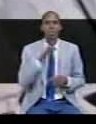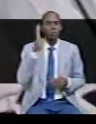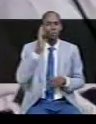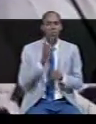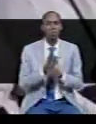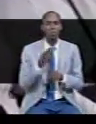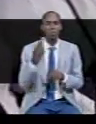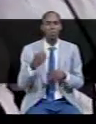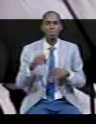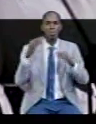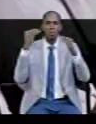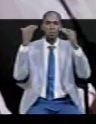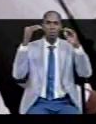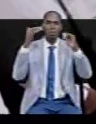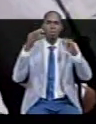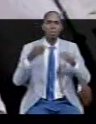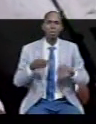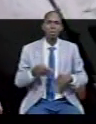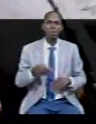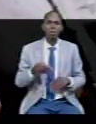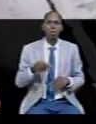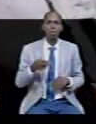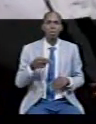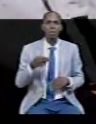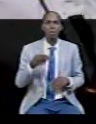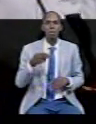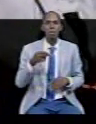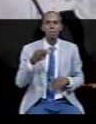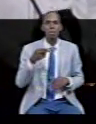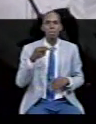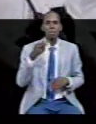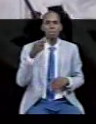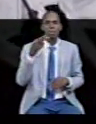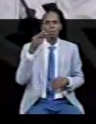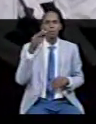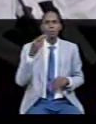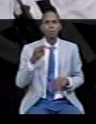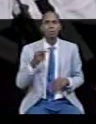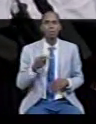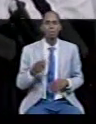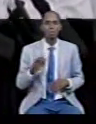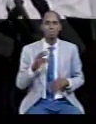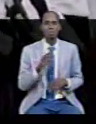the standard high.